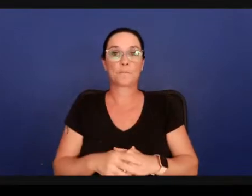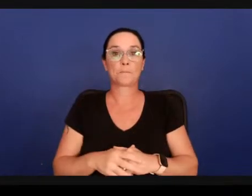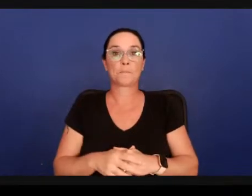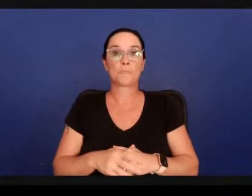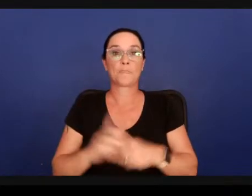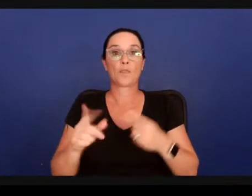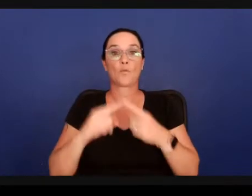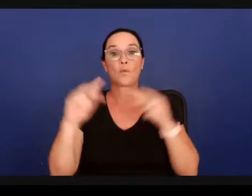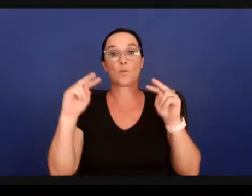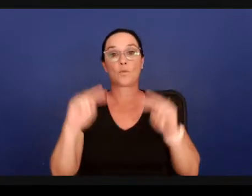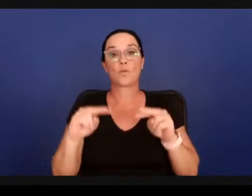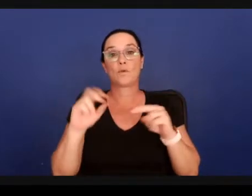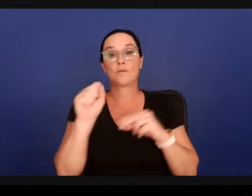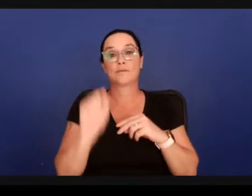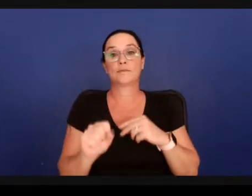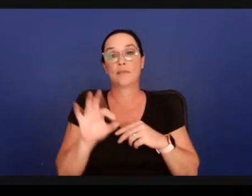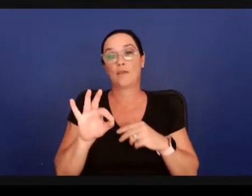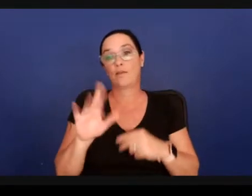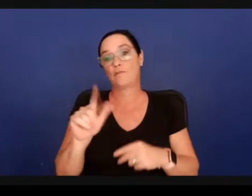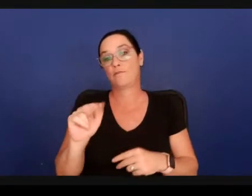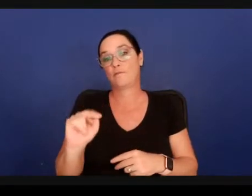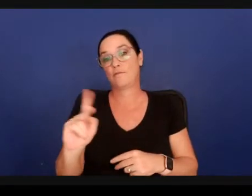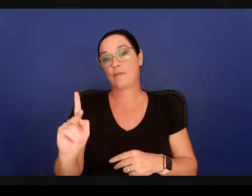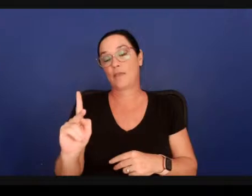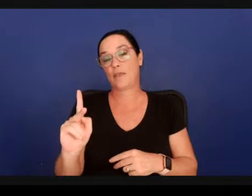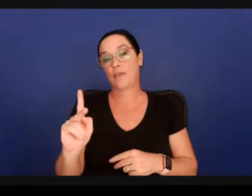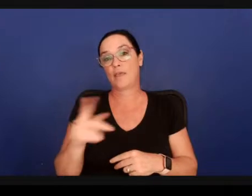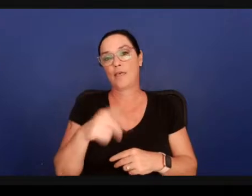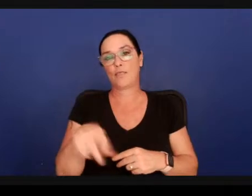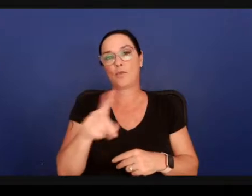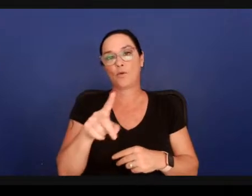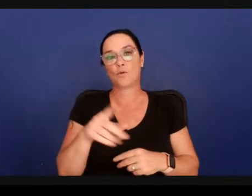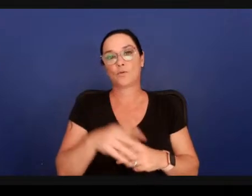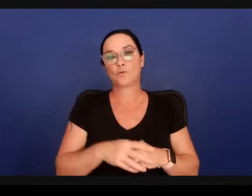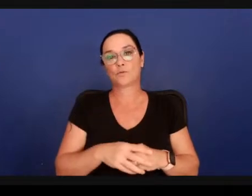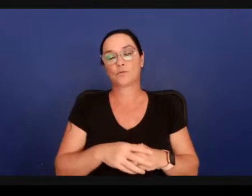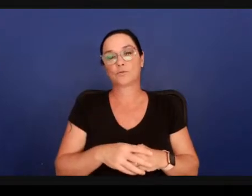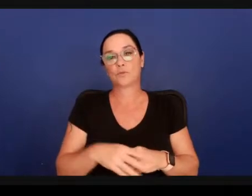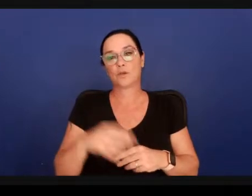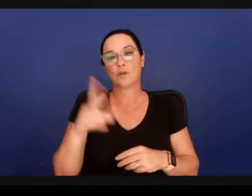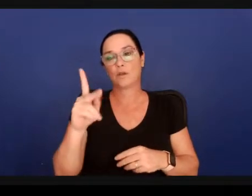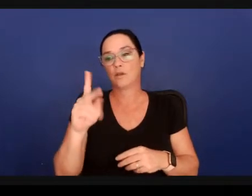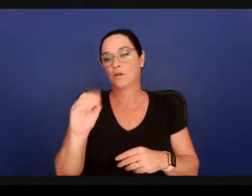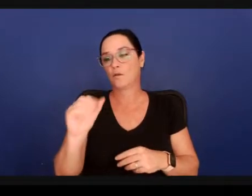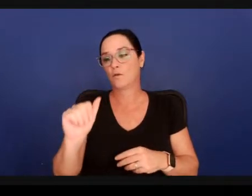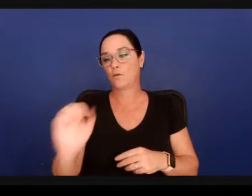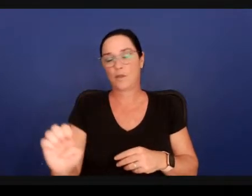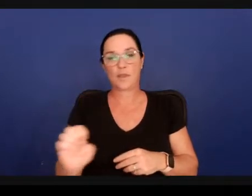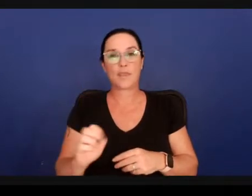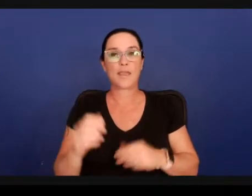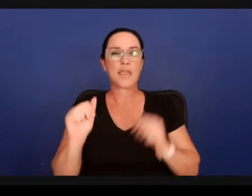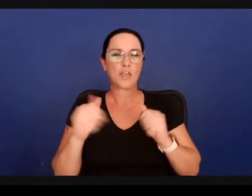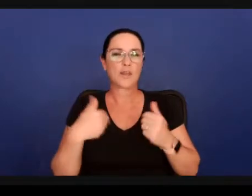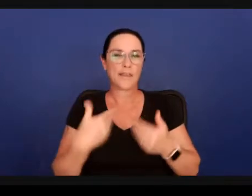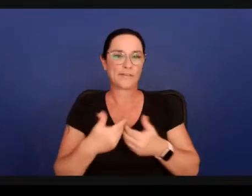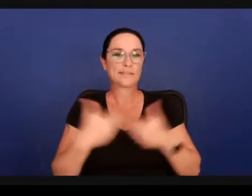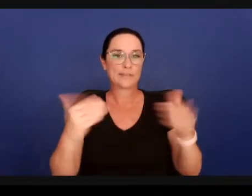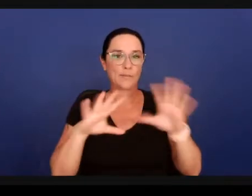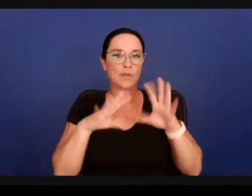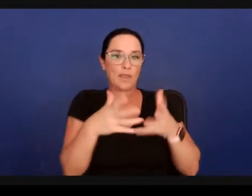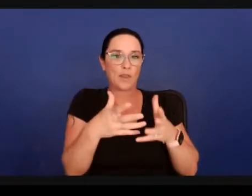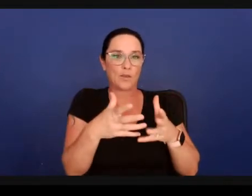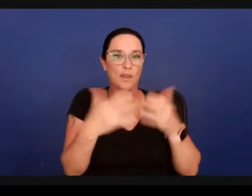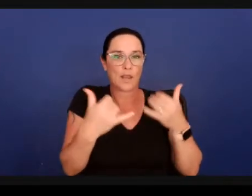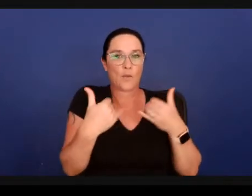flank, these ones are the ones in the Kauai, really. I probably could break these out into a separate category now that we have action